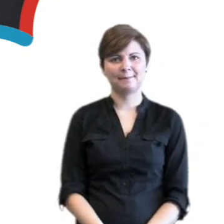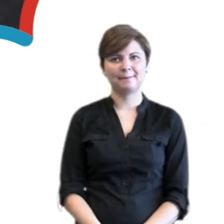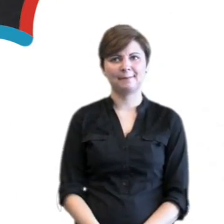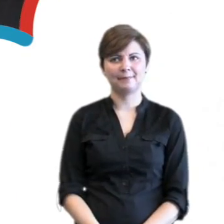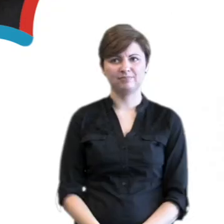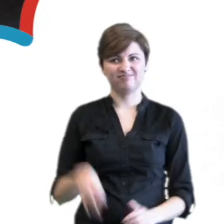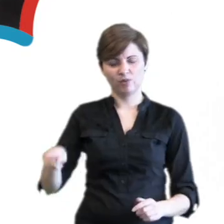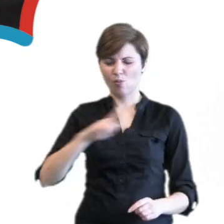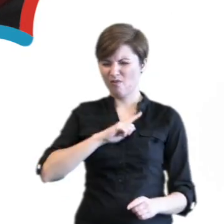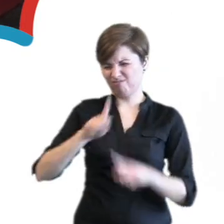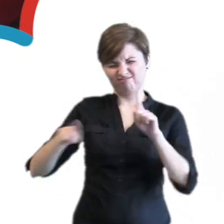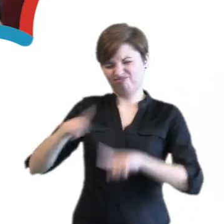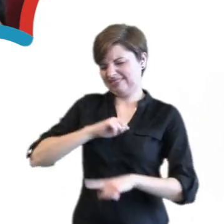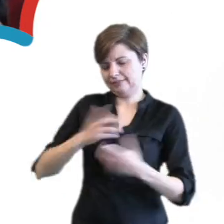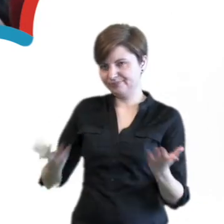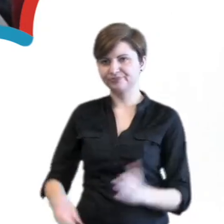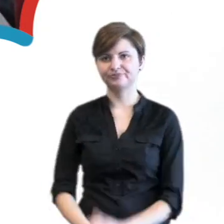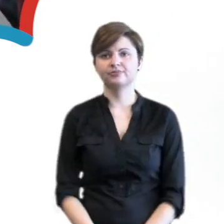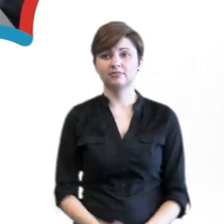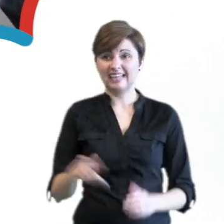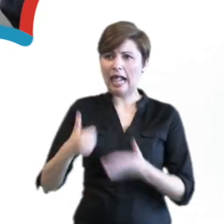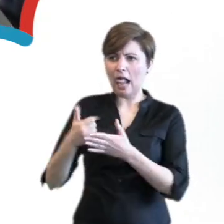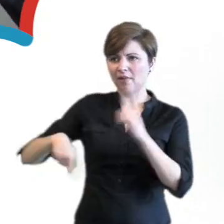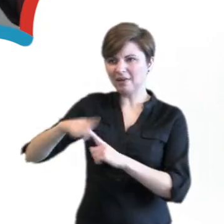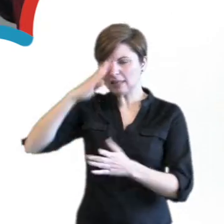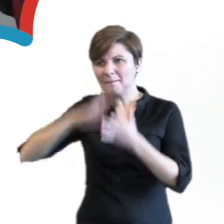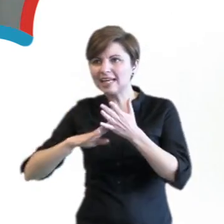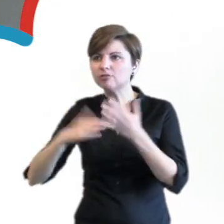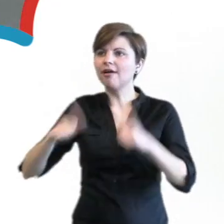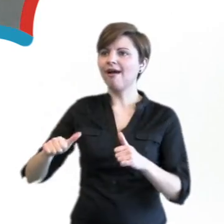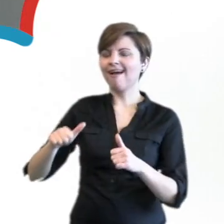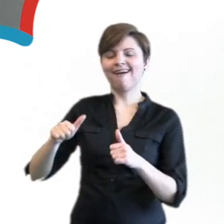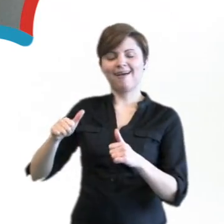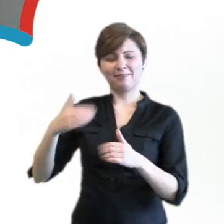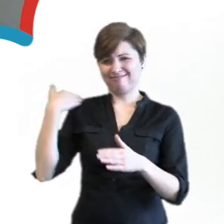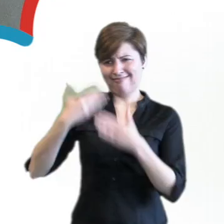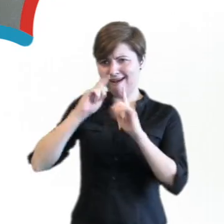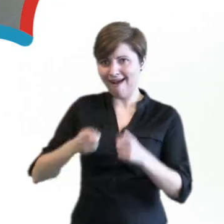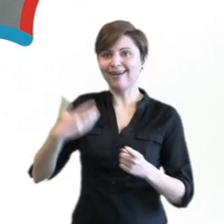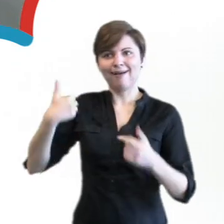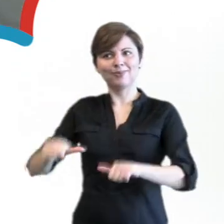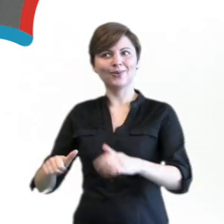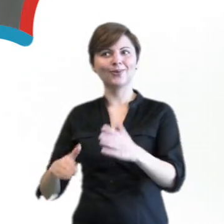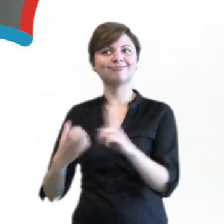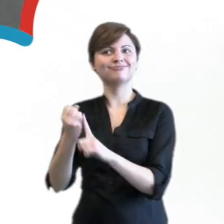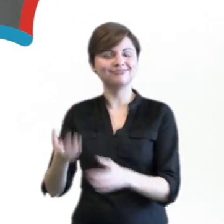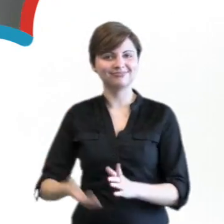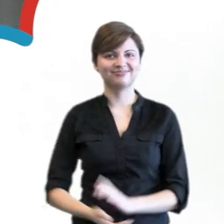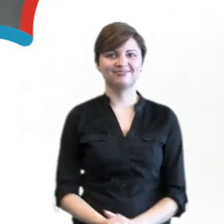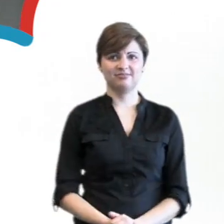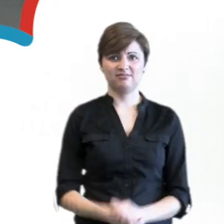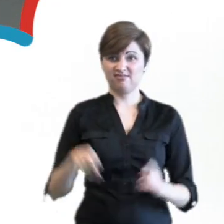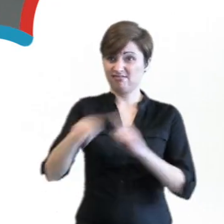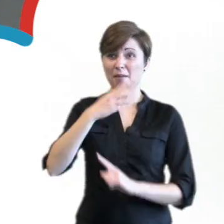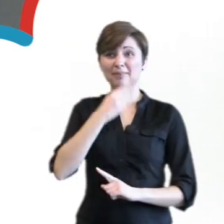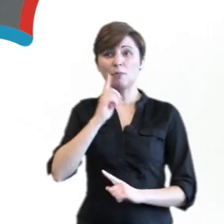use of the limbs for different reasons. It gives them an experience they wouldn't normally have.